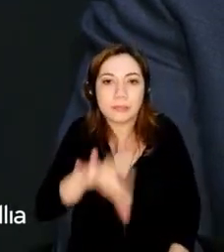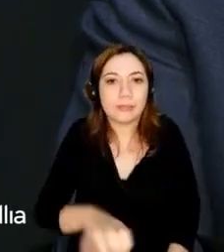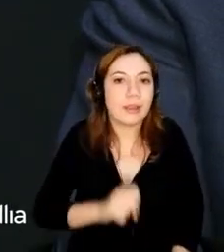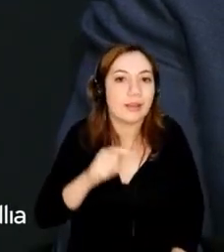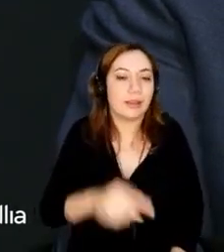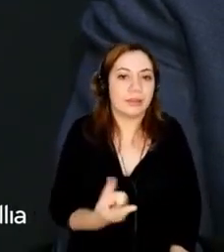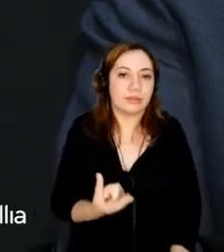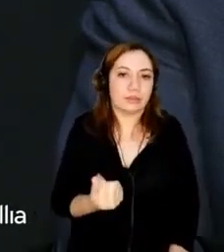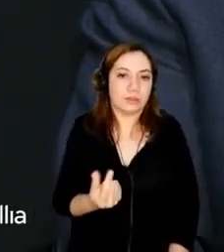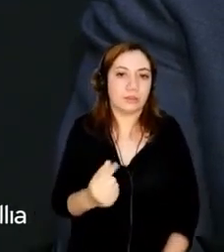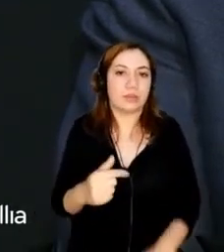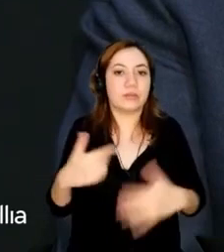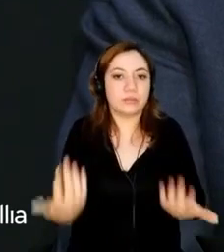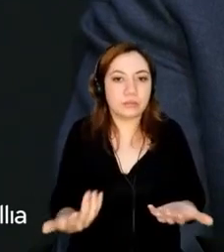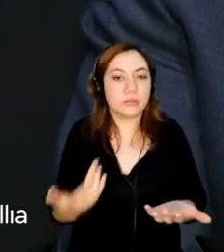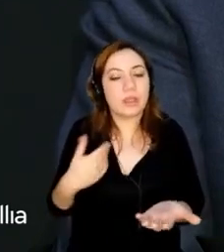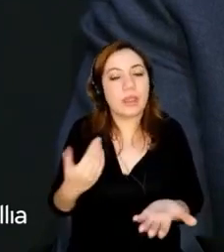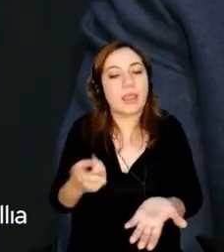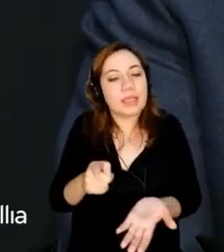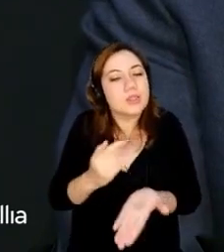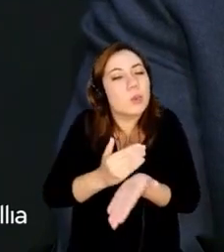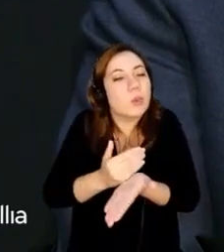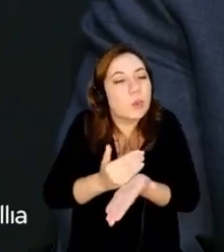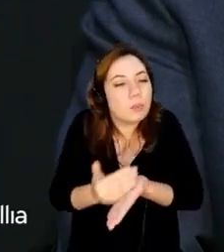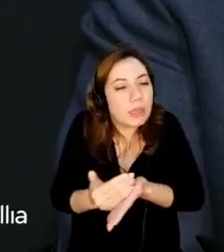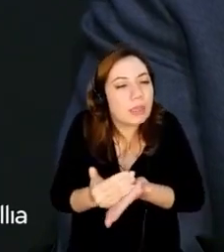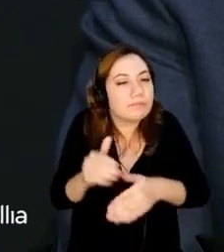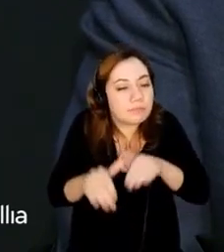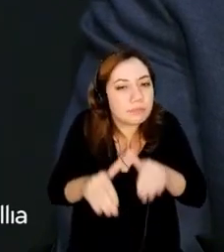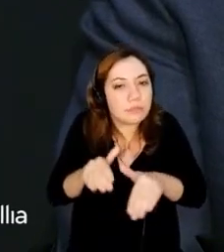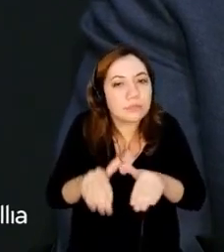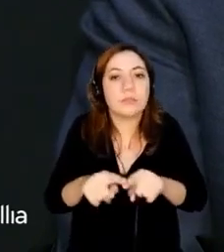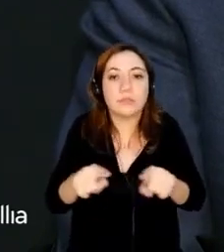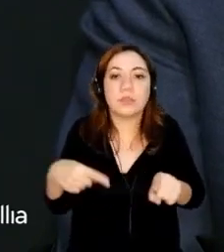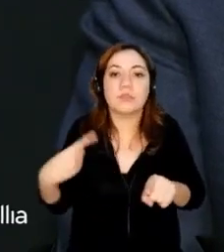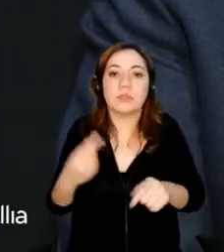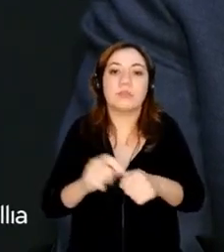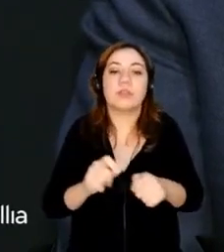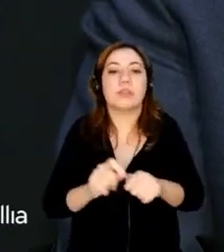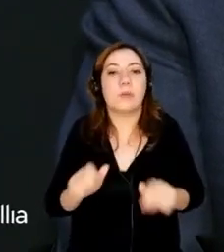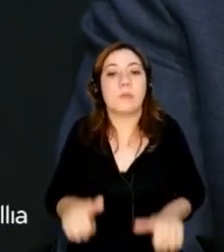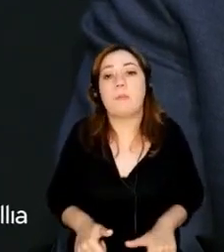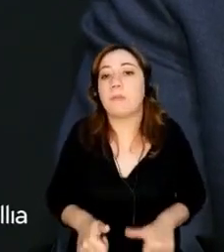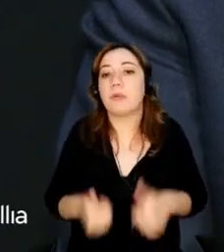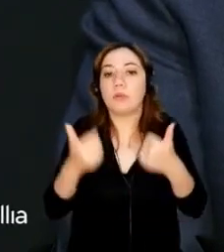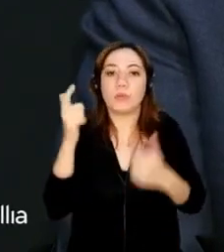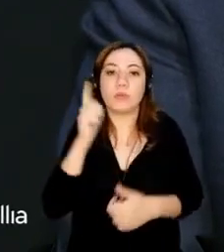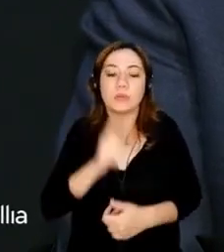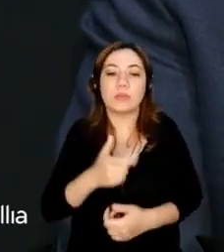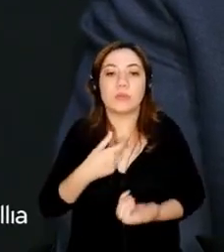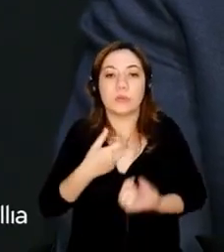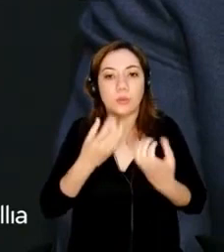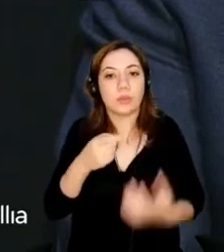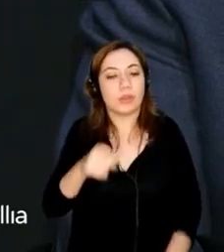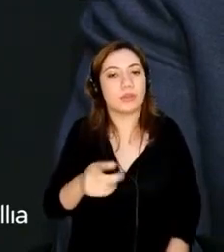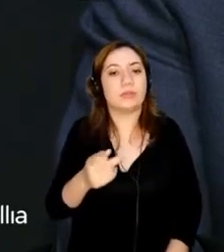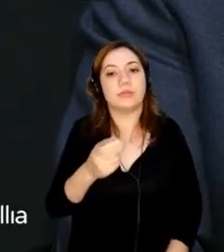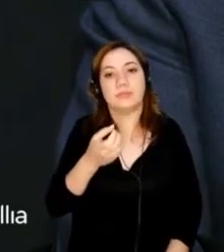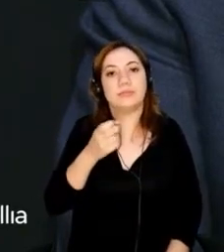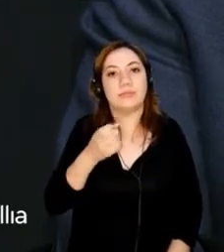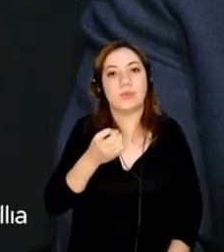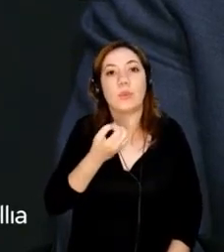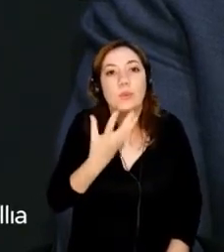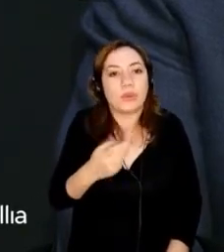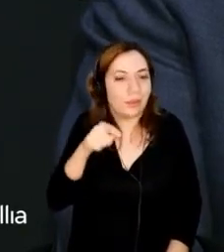that, but we're really just doing our very best to make sure that we tell that story. And it's not just a, you know, a